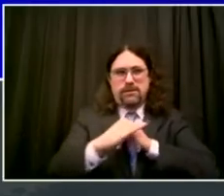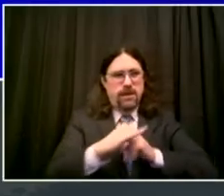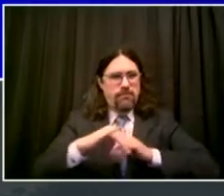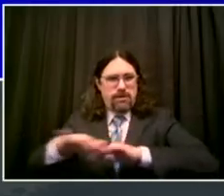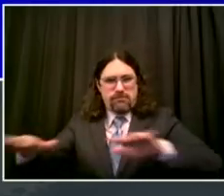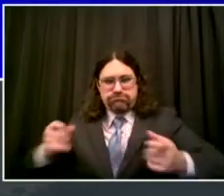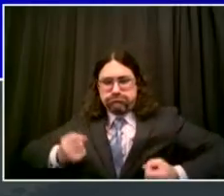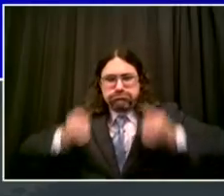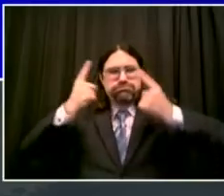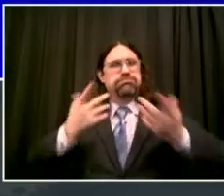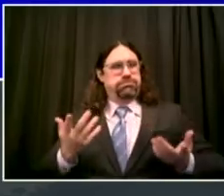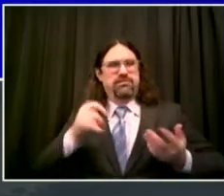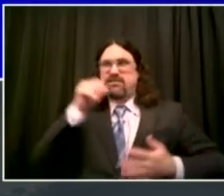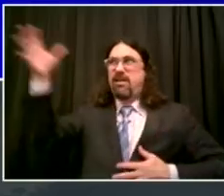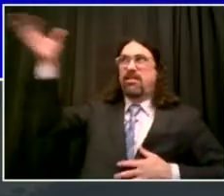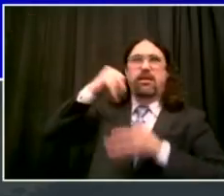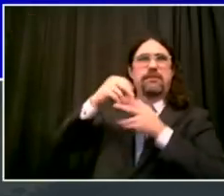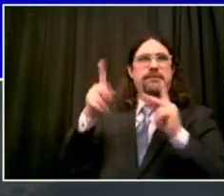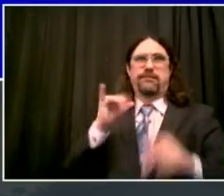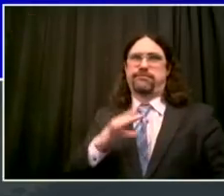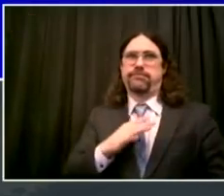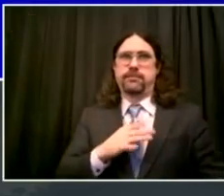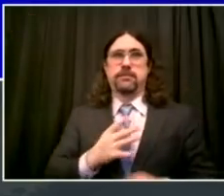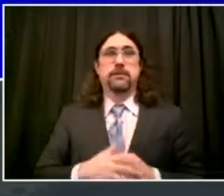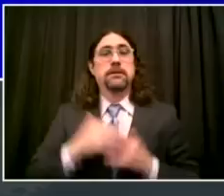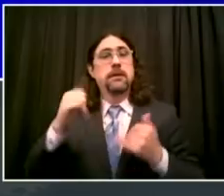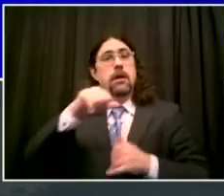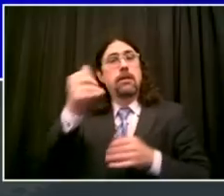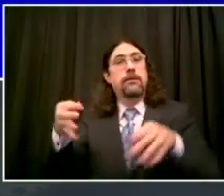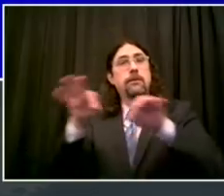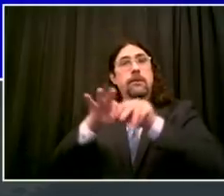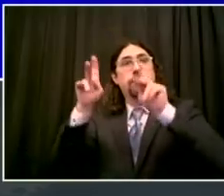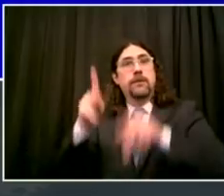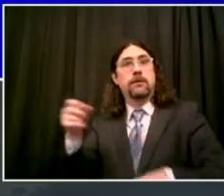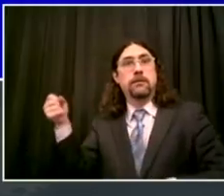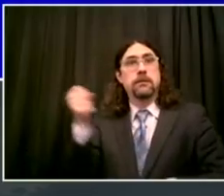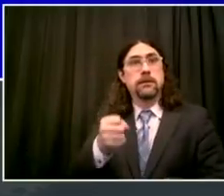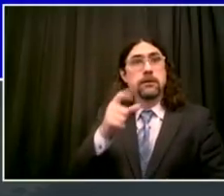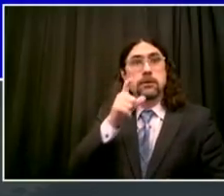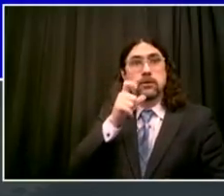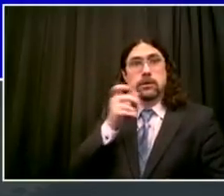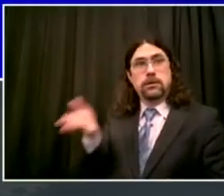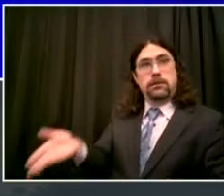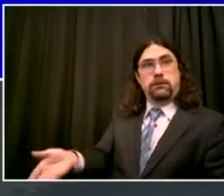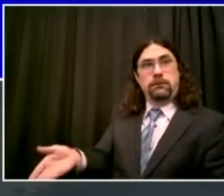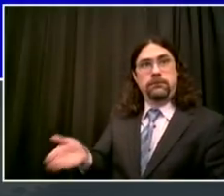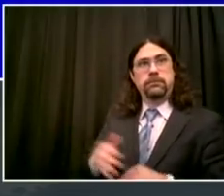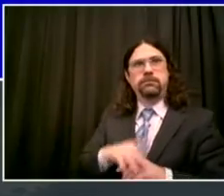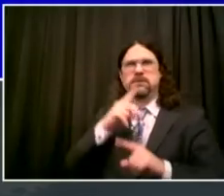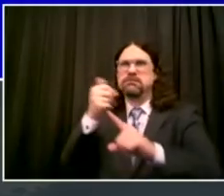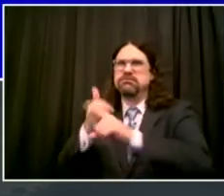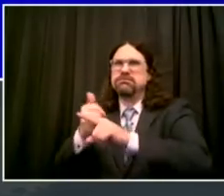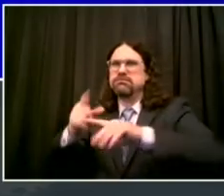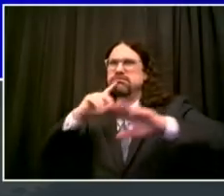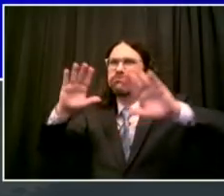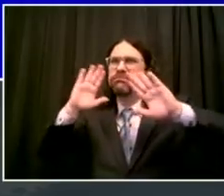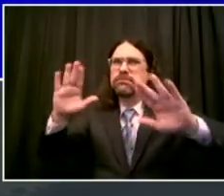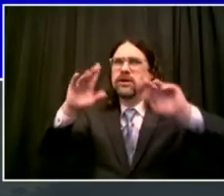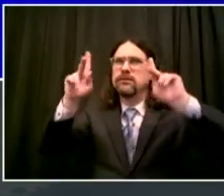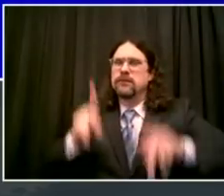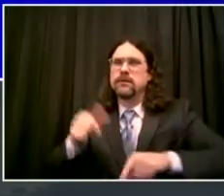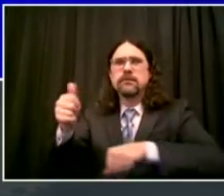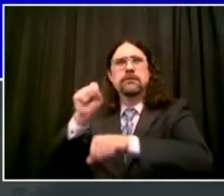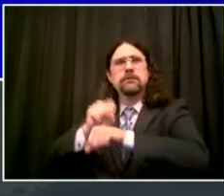equity and fairness and inclusion, who has, in everything she has done, made very clear she does not tolerate